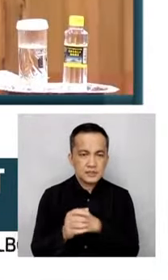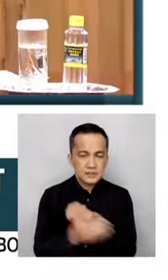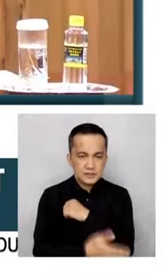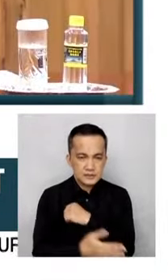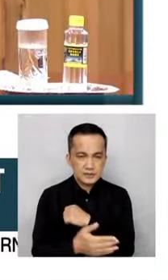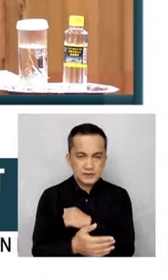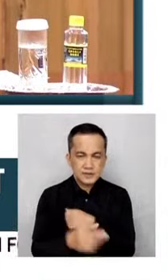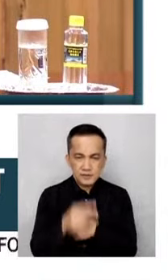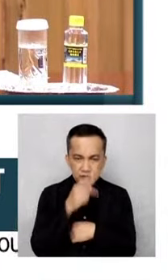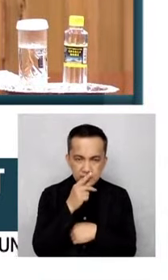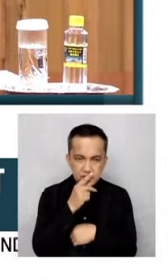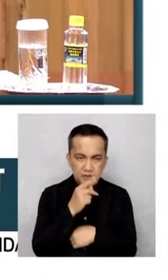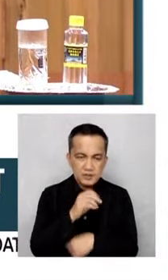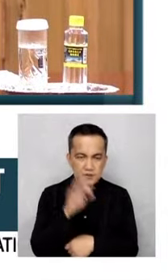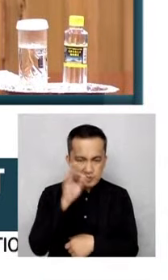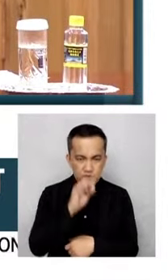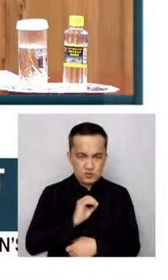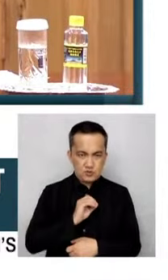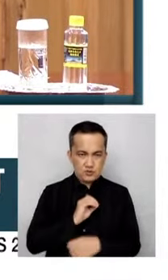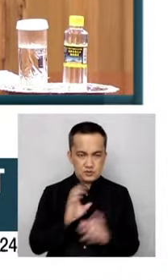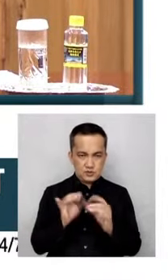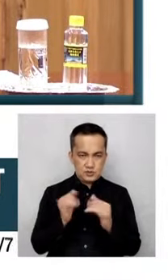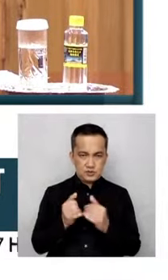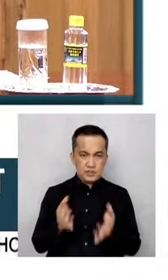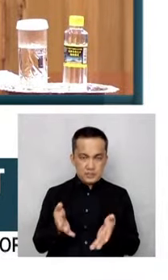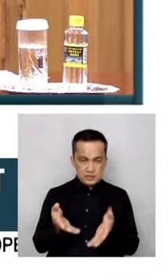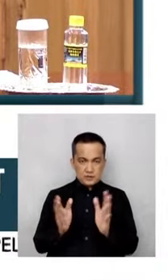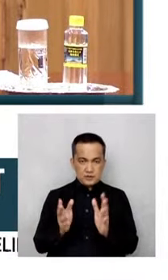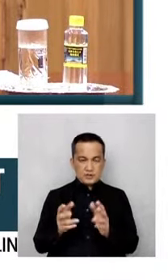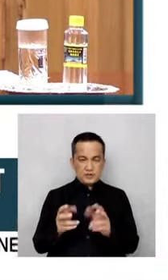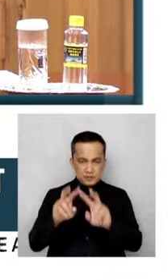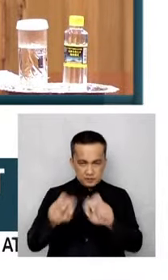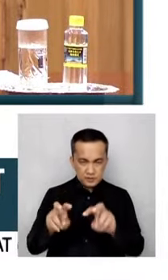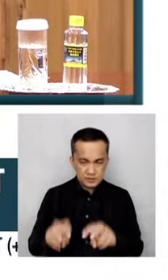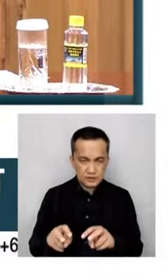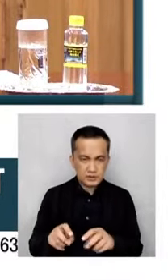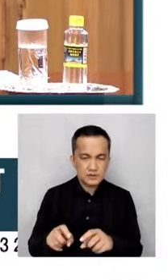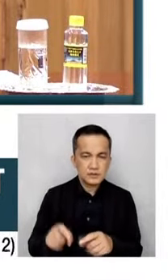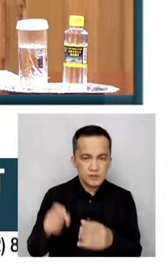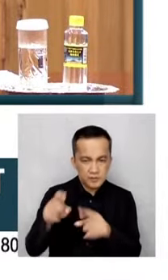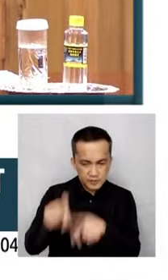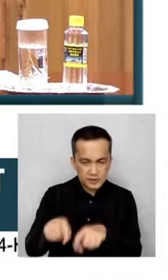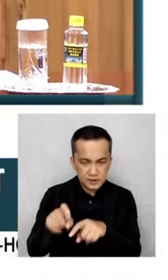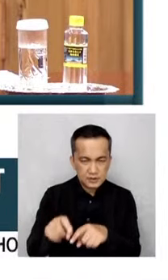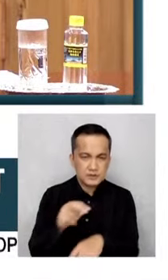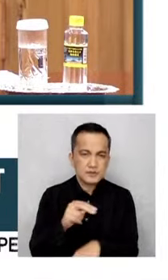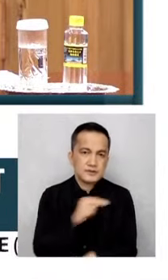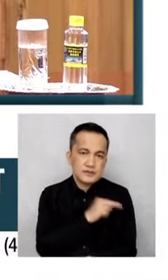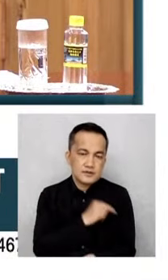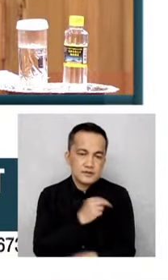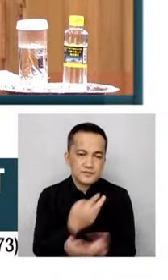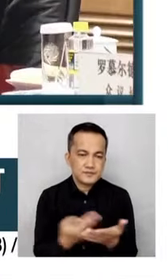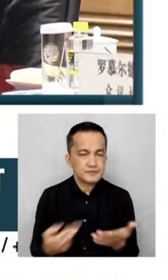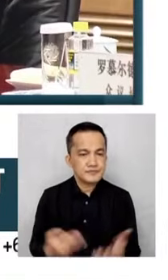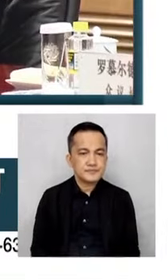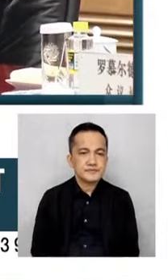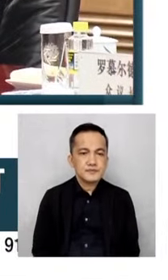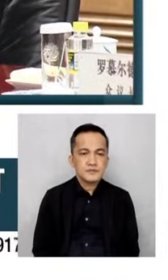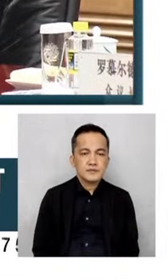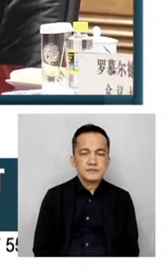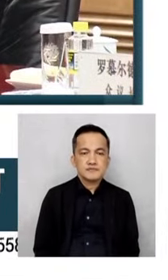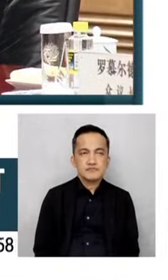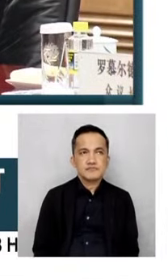entities, Filipino-owned entities, be allowed to exploit our natural resources. If Congress or